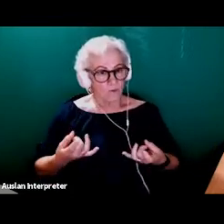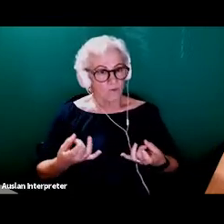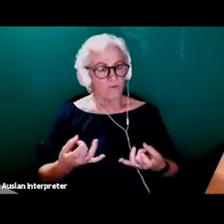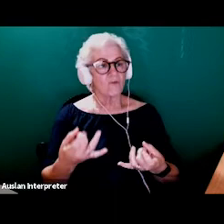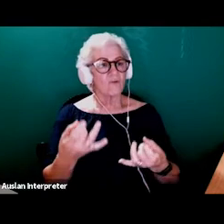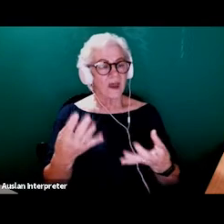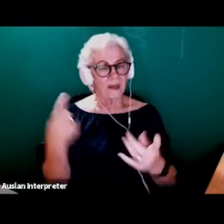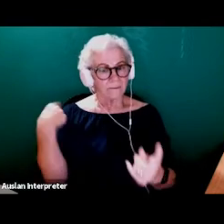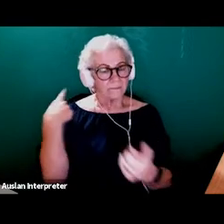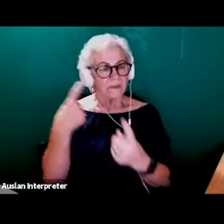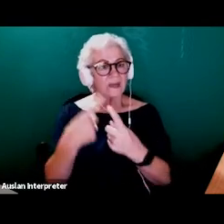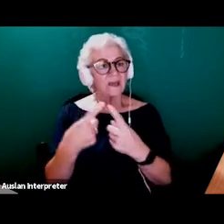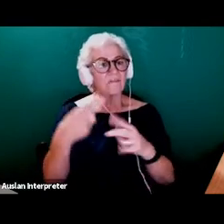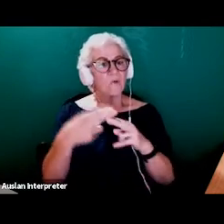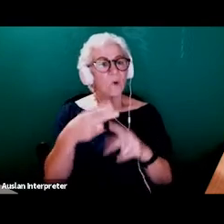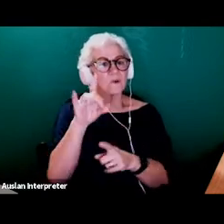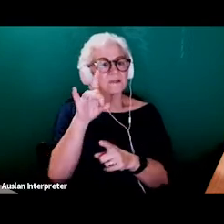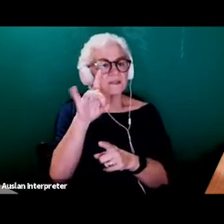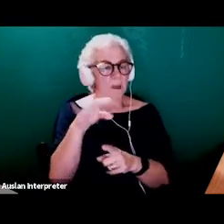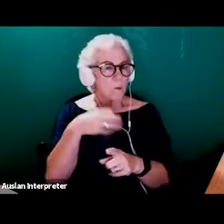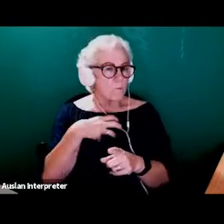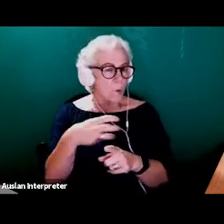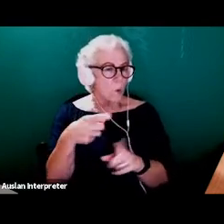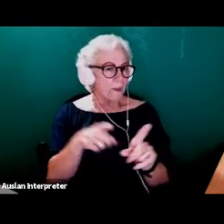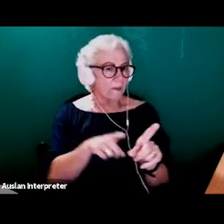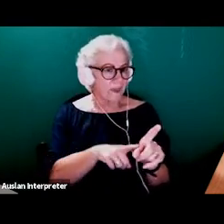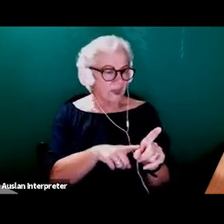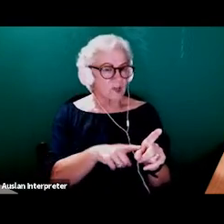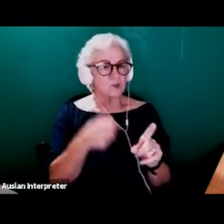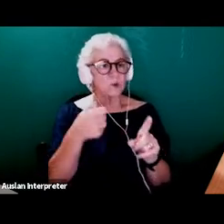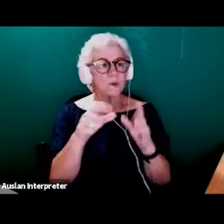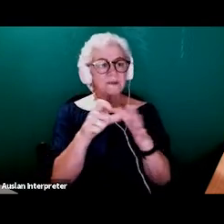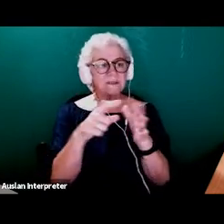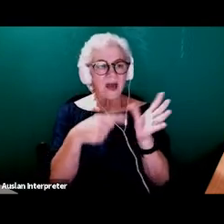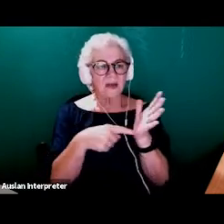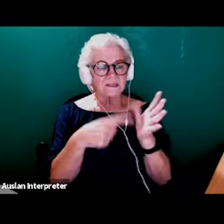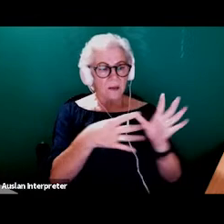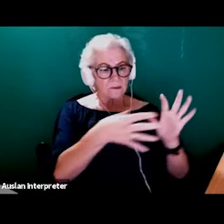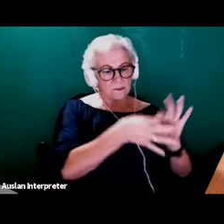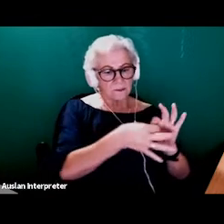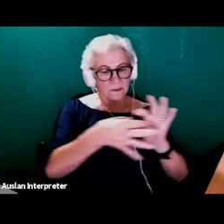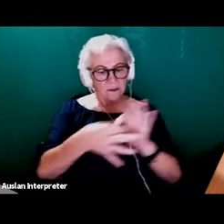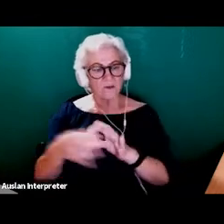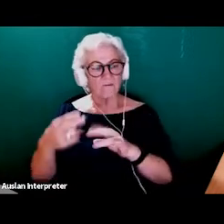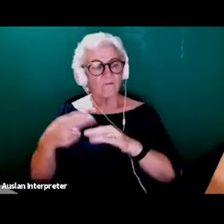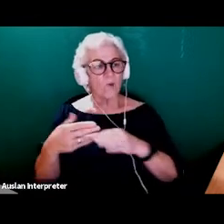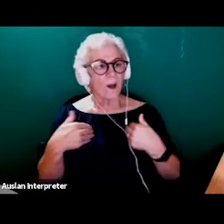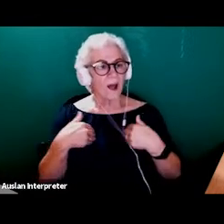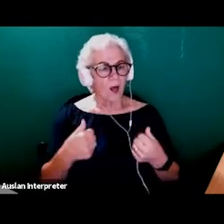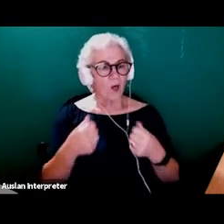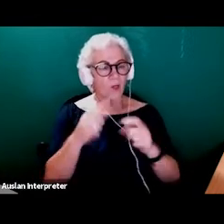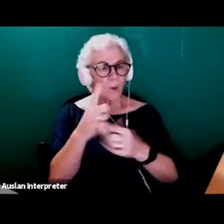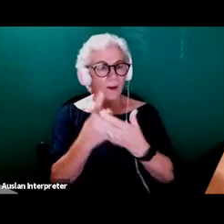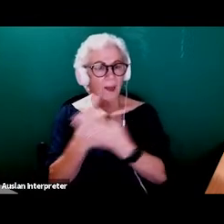past 10 or so years that use data linkage to examine health and other outcomes among people who are opioid